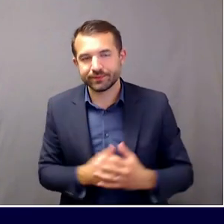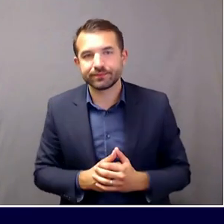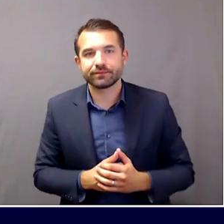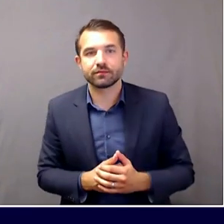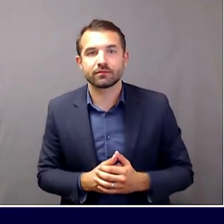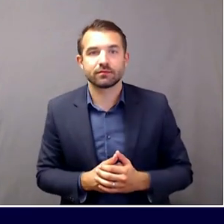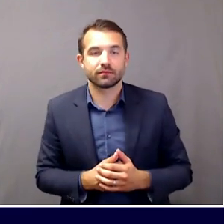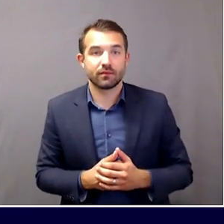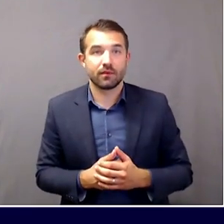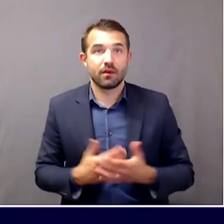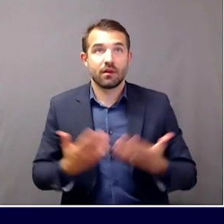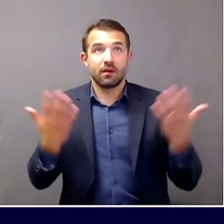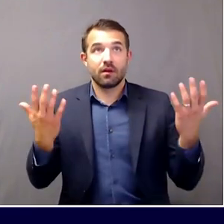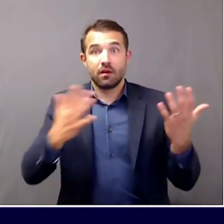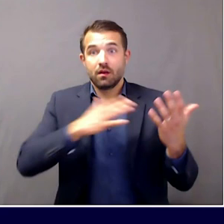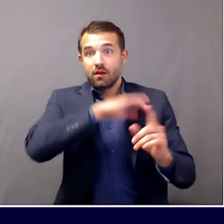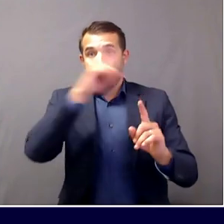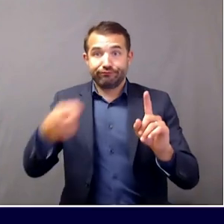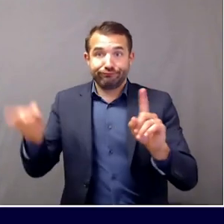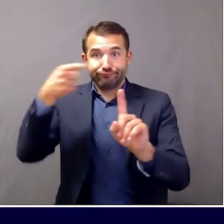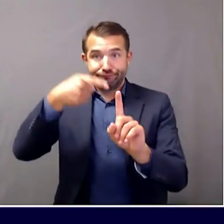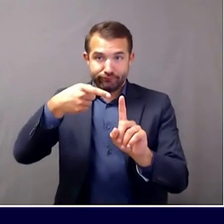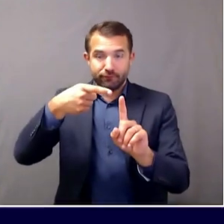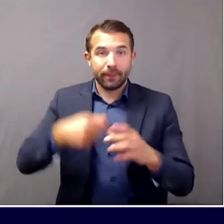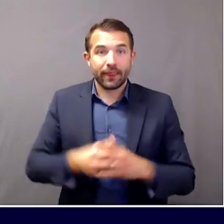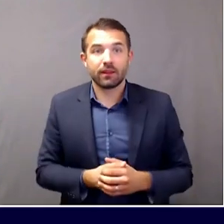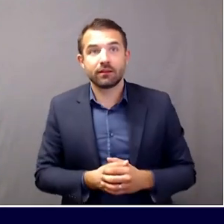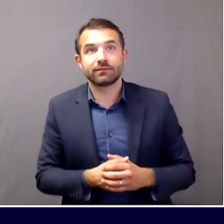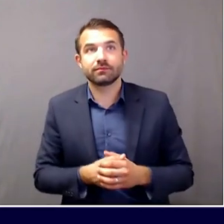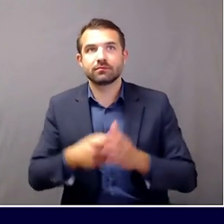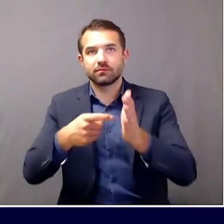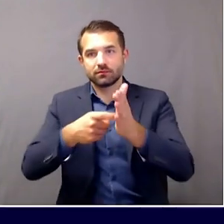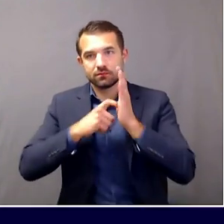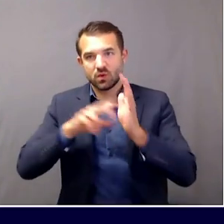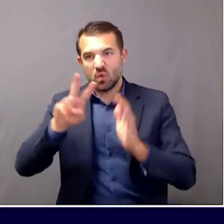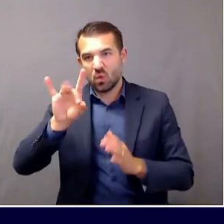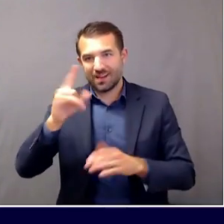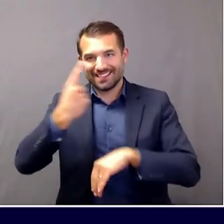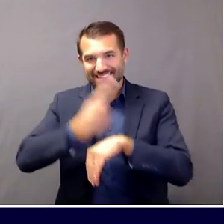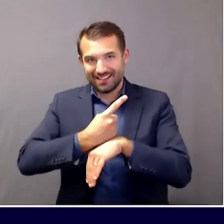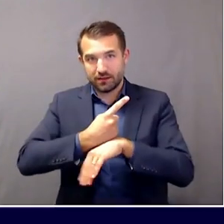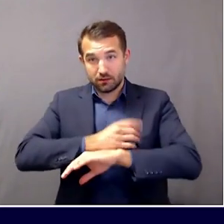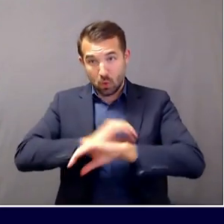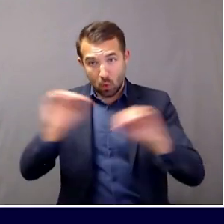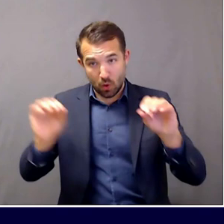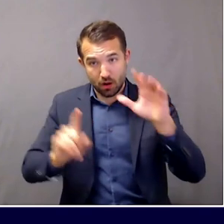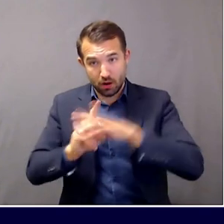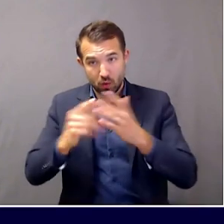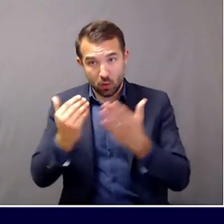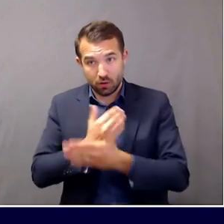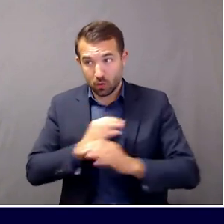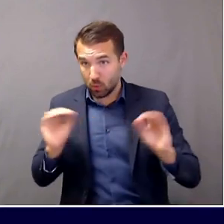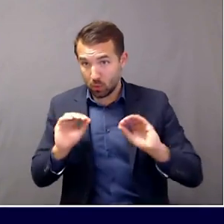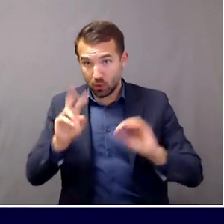To round out that circle, full 28 days, two incubation periods with no new cases. Oh, okay, great. Thank you